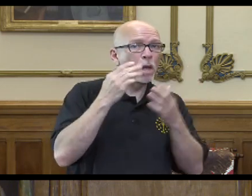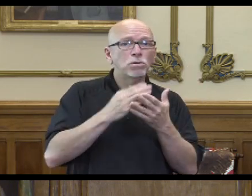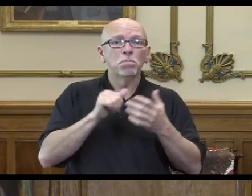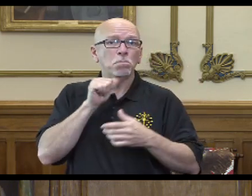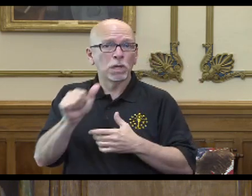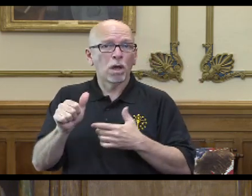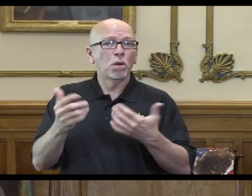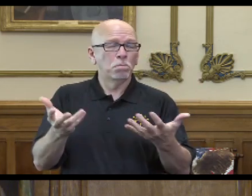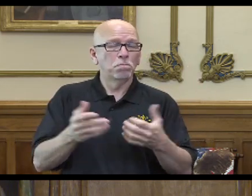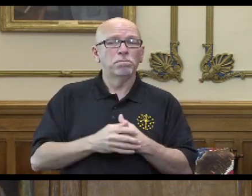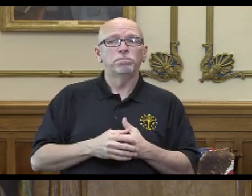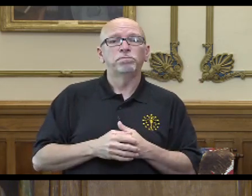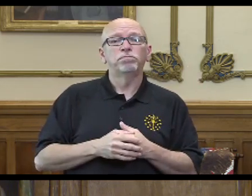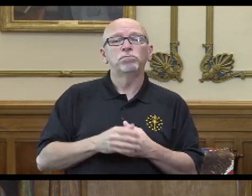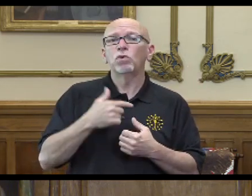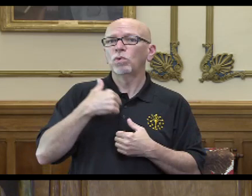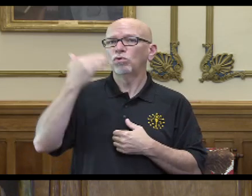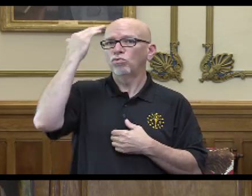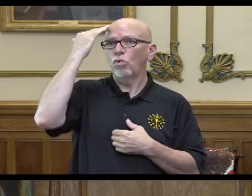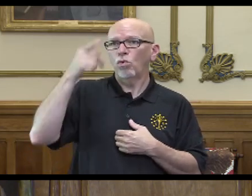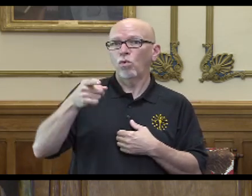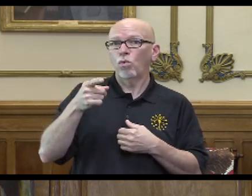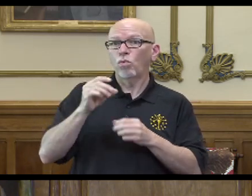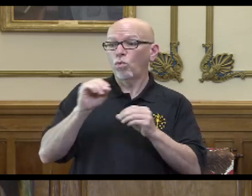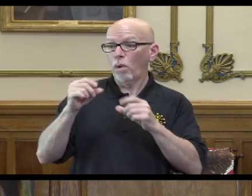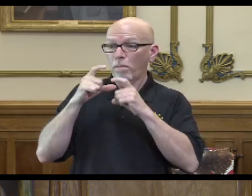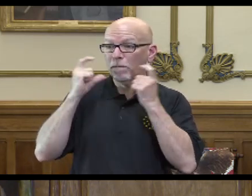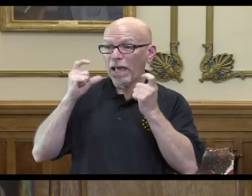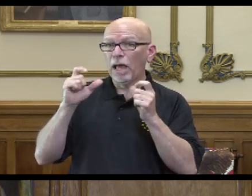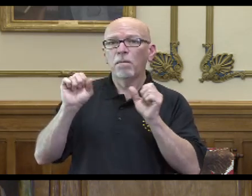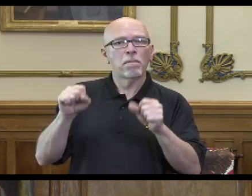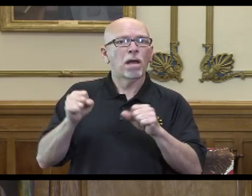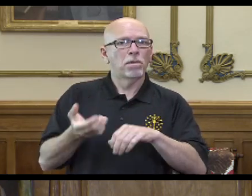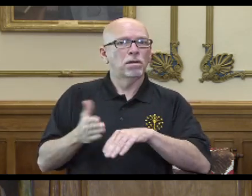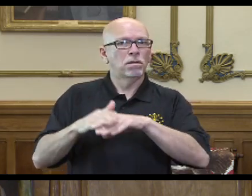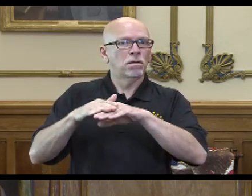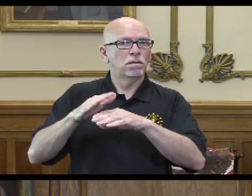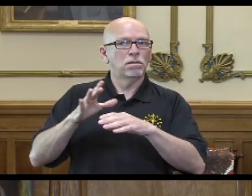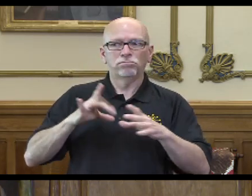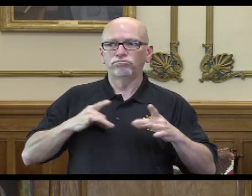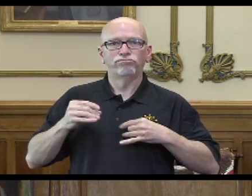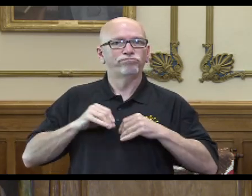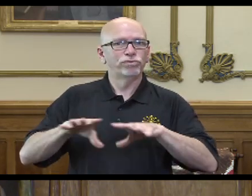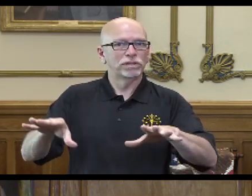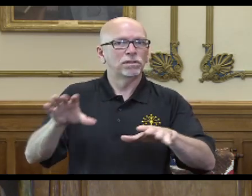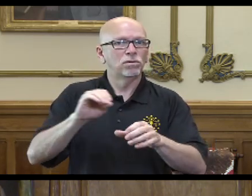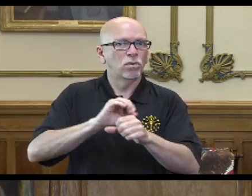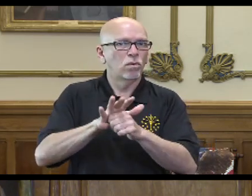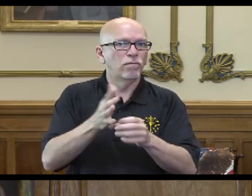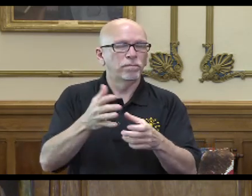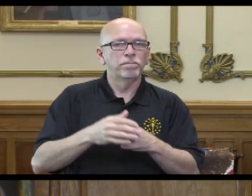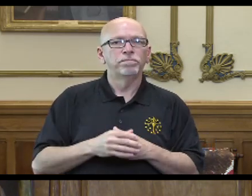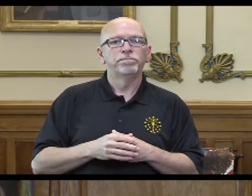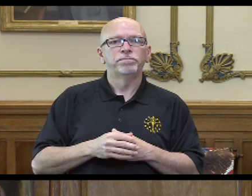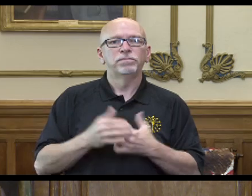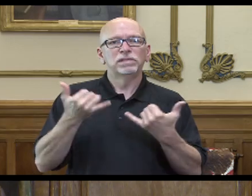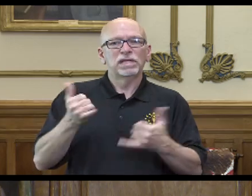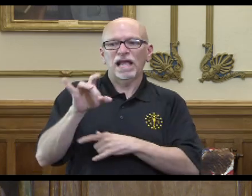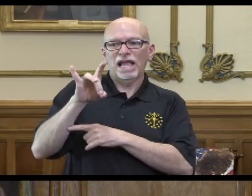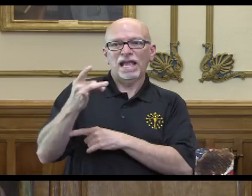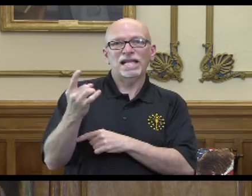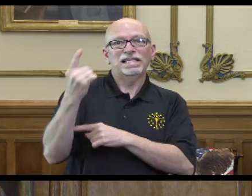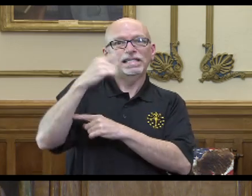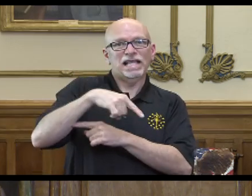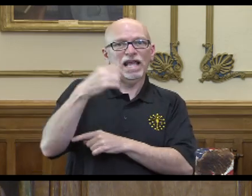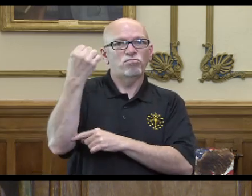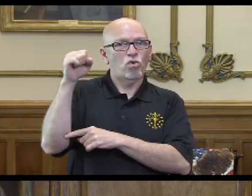not, which, as we know, will increase the risk for individuals to contact COVID-19. This is the 8th day of